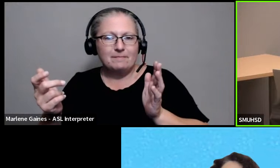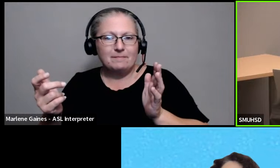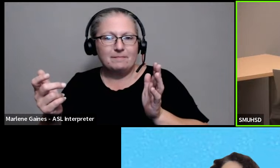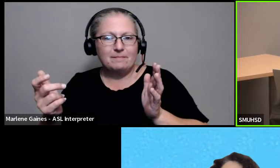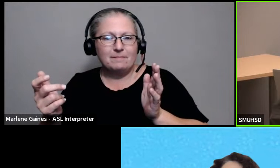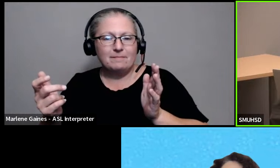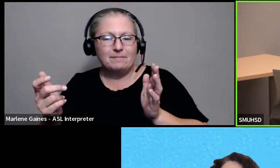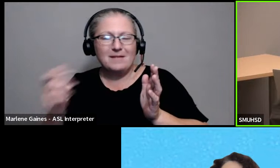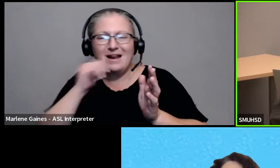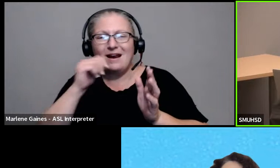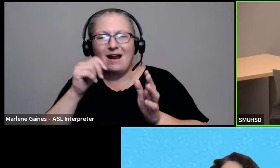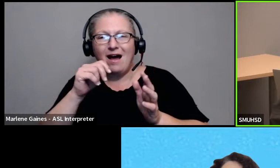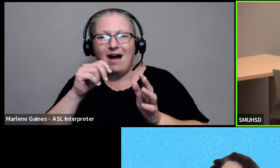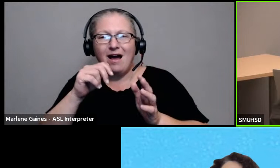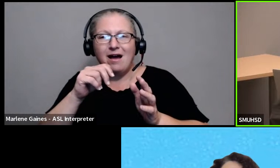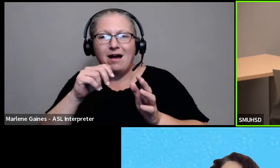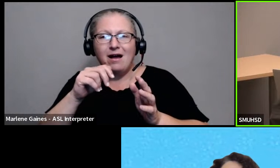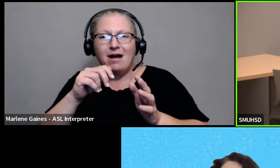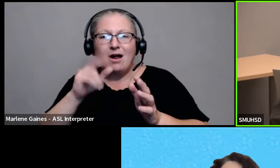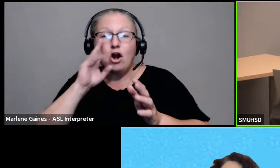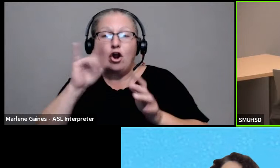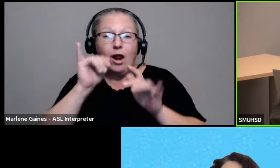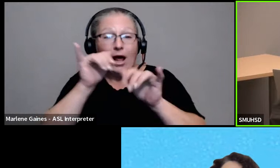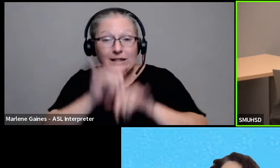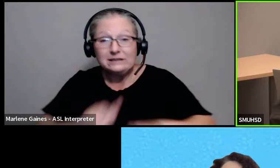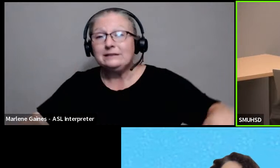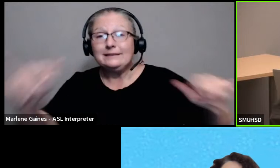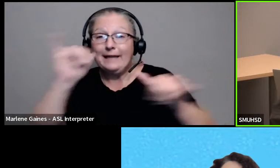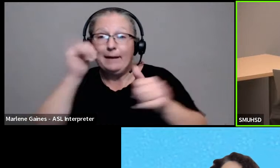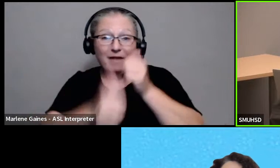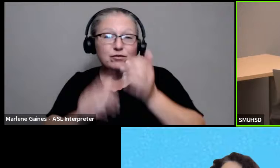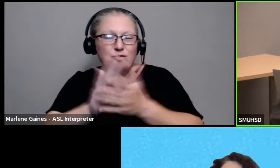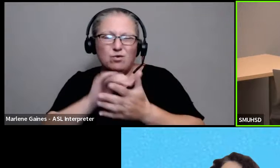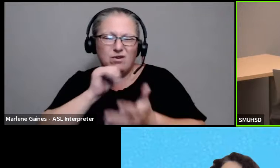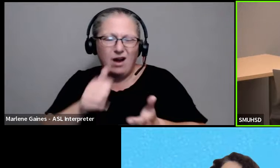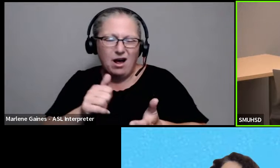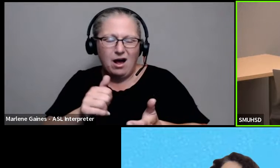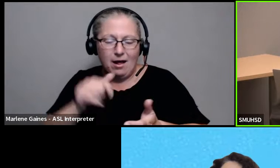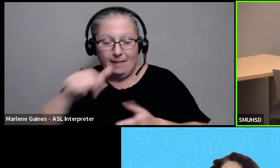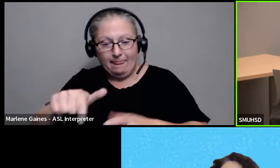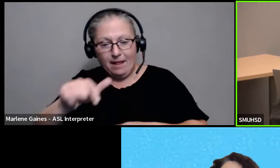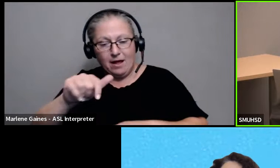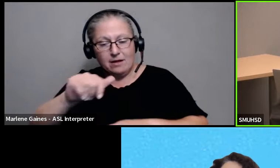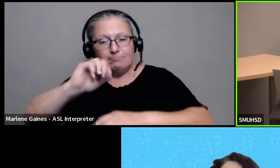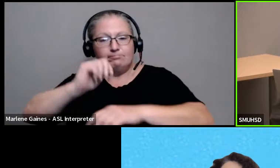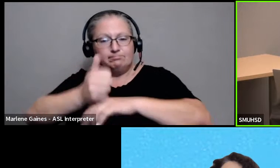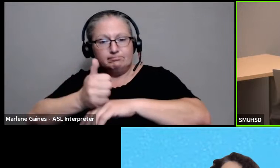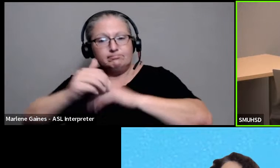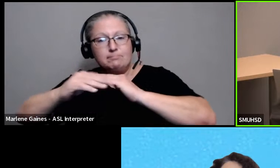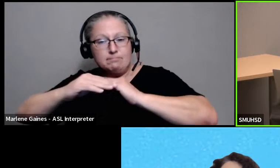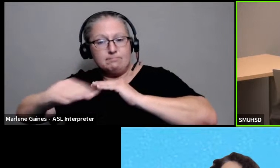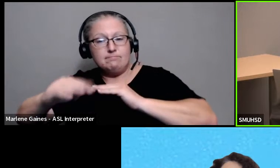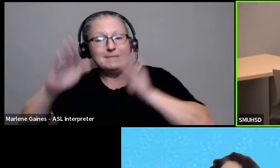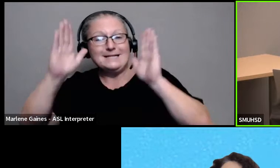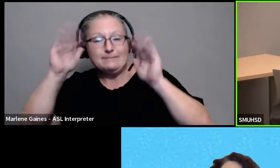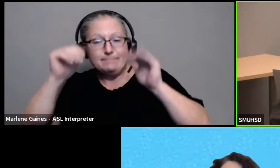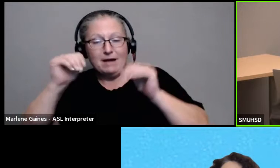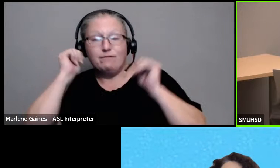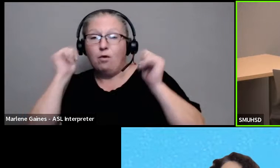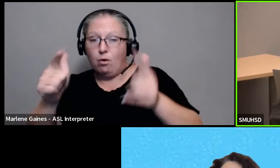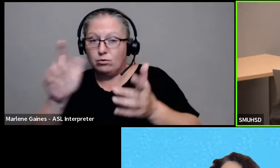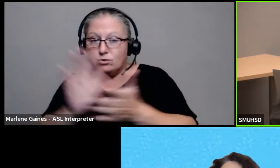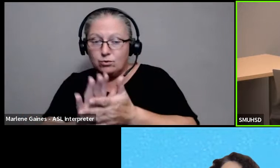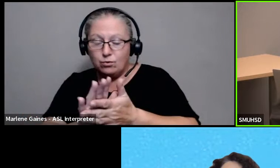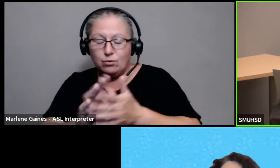uniform, not uniform in the sense of what it looks like at every school, but this is the baseline expectation at every school. And